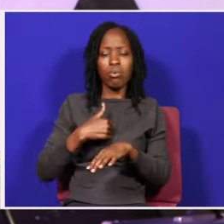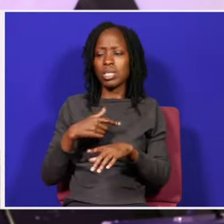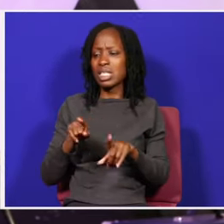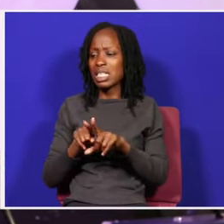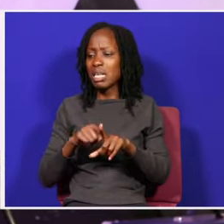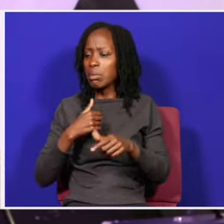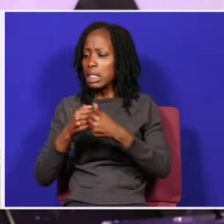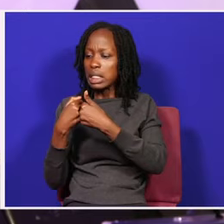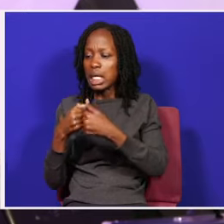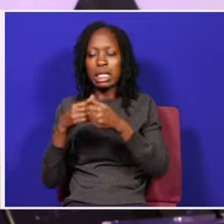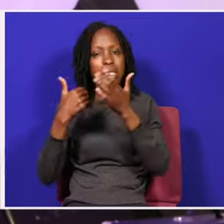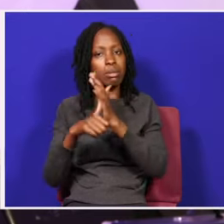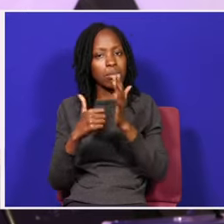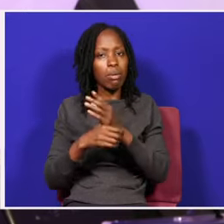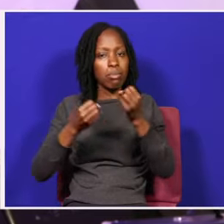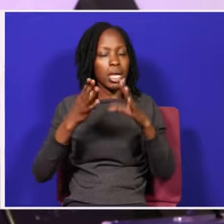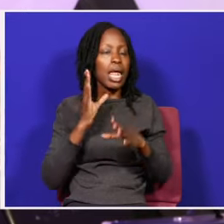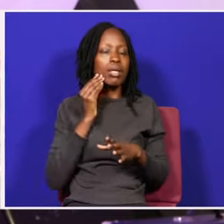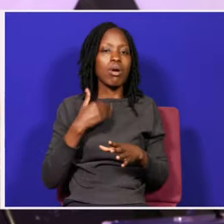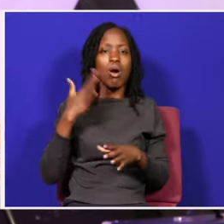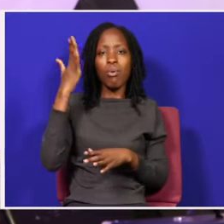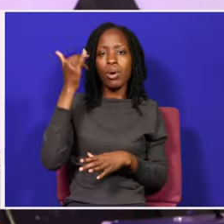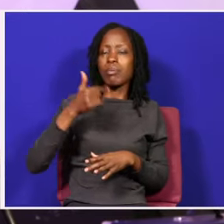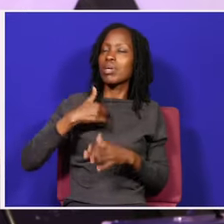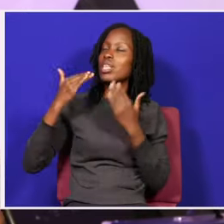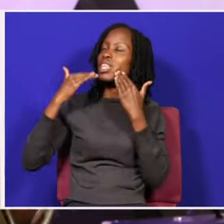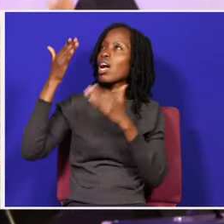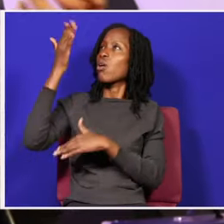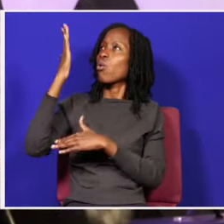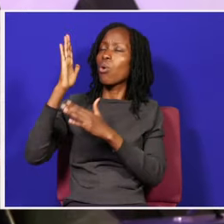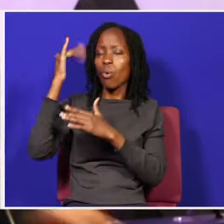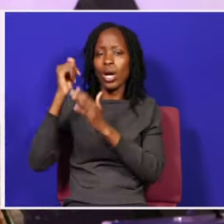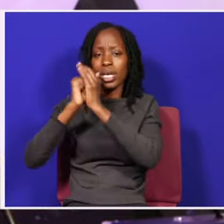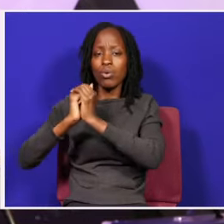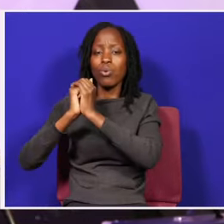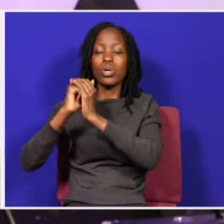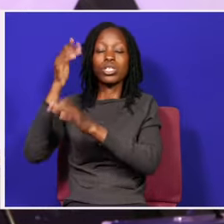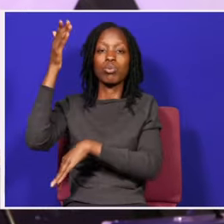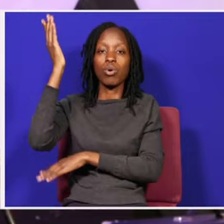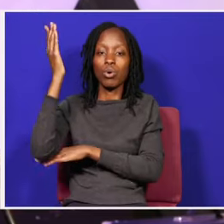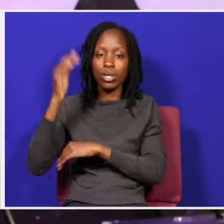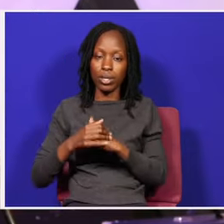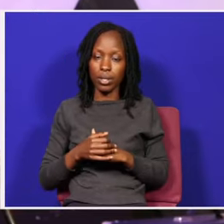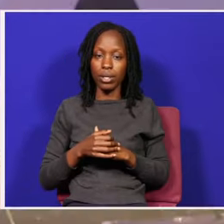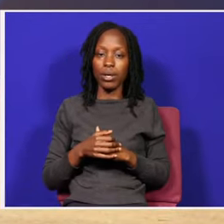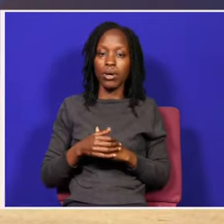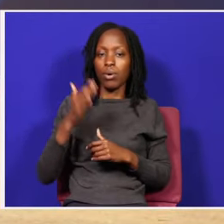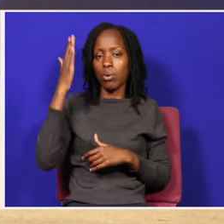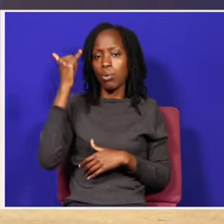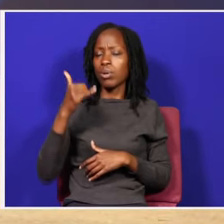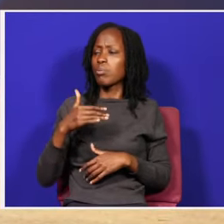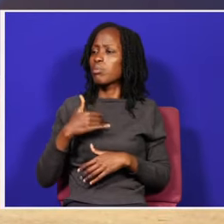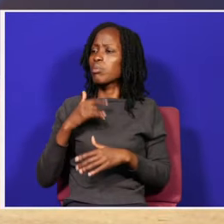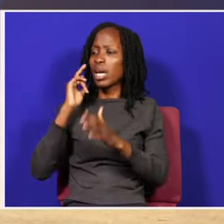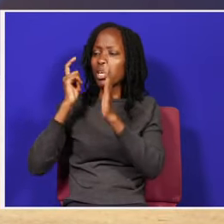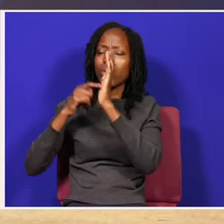kinds of struggle. Why would I take the time to worship God? Why would I take any interest in